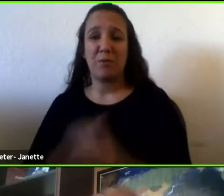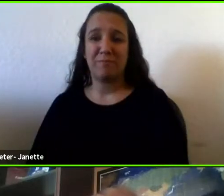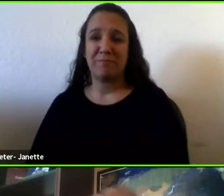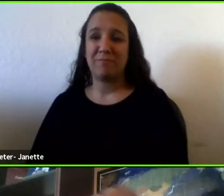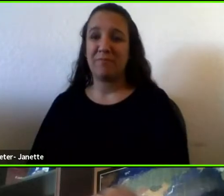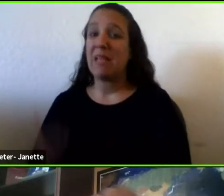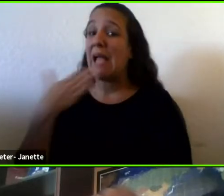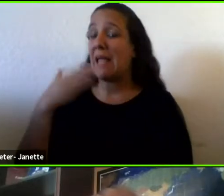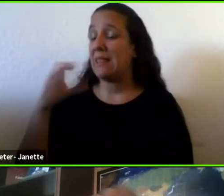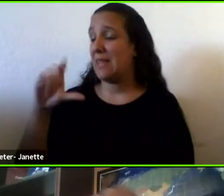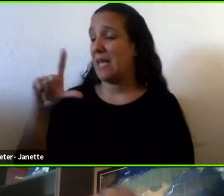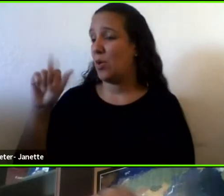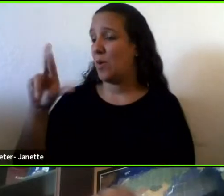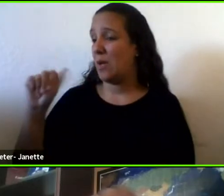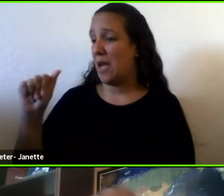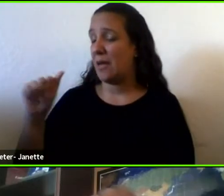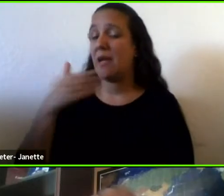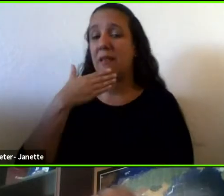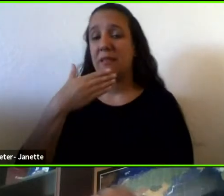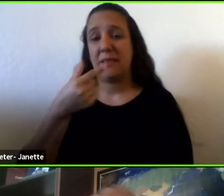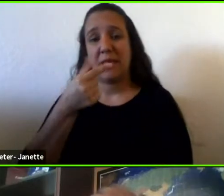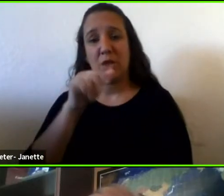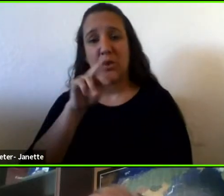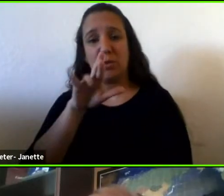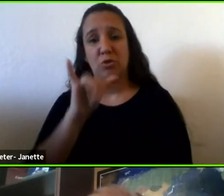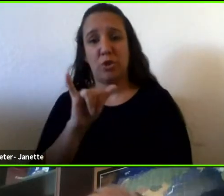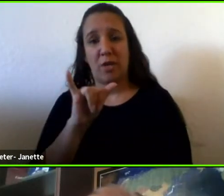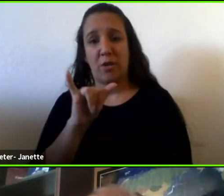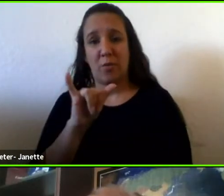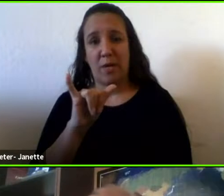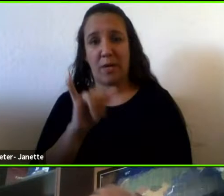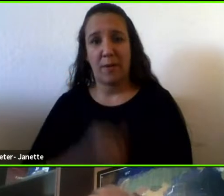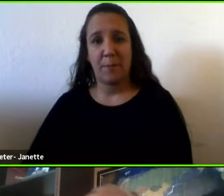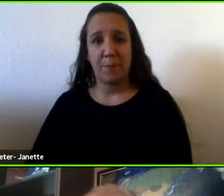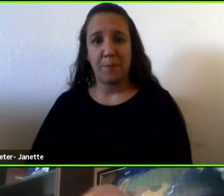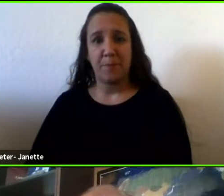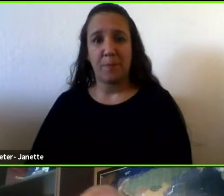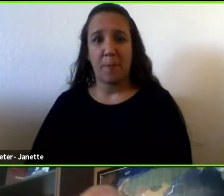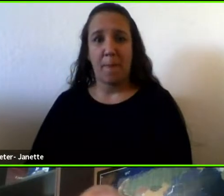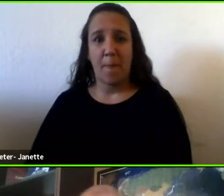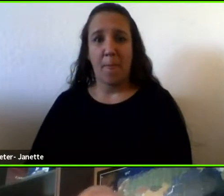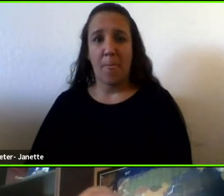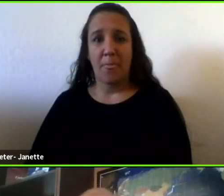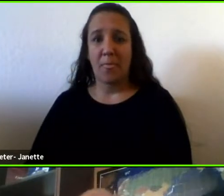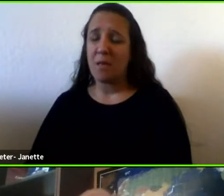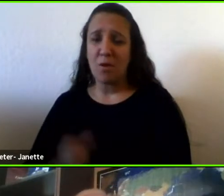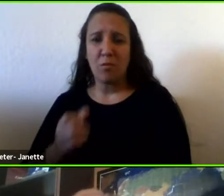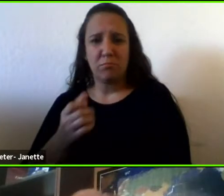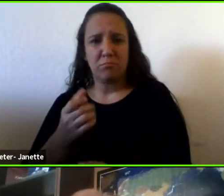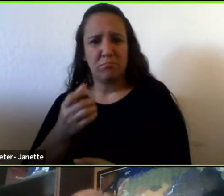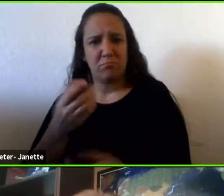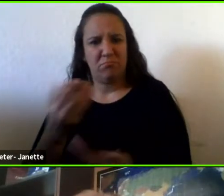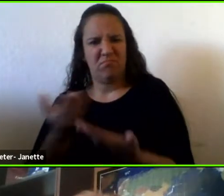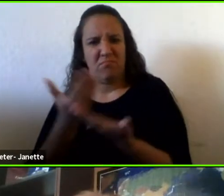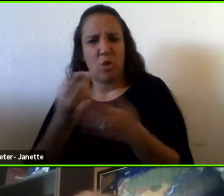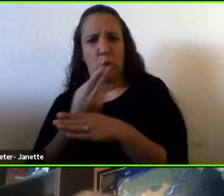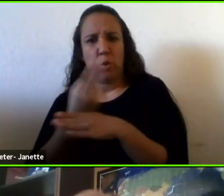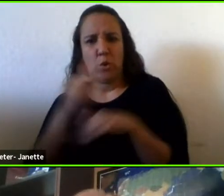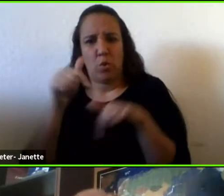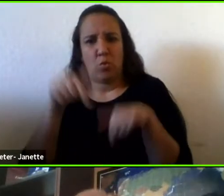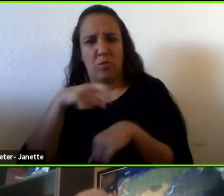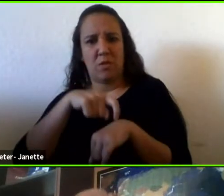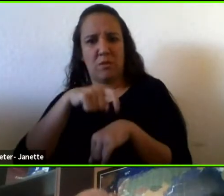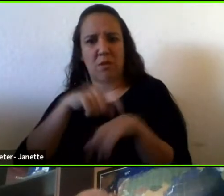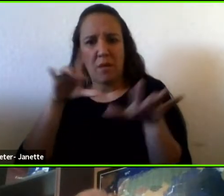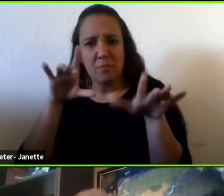insight, and definitely Jerry as well. I greatly appreciate it. And connect with people. Take this time to connect with people online, LinkedIn.